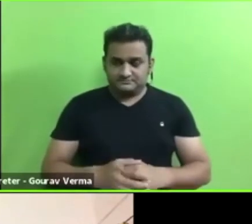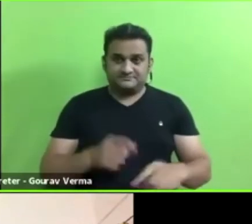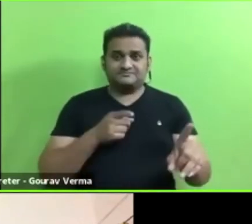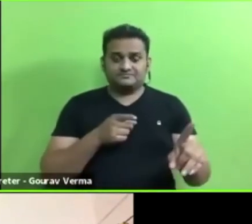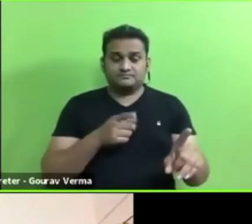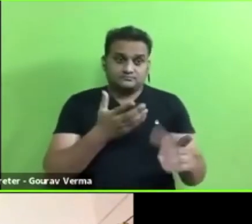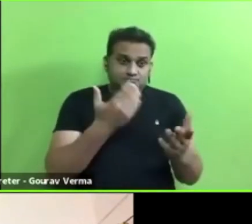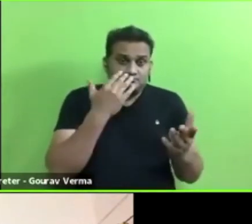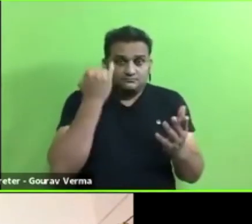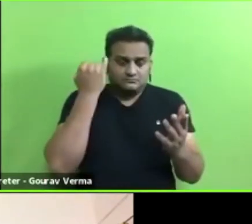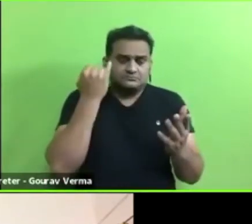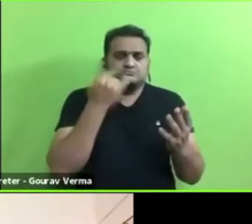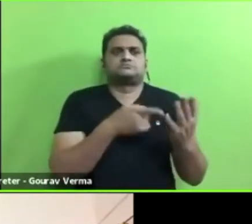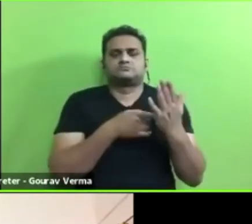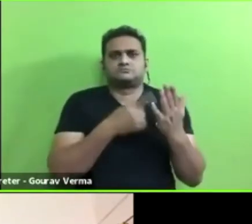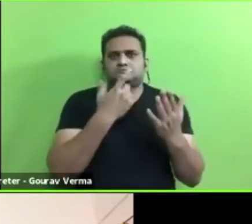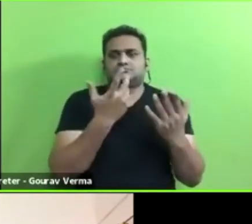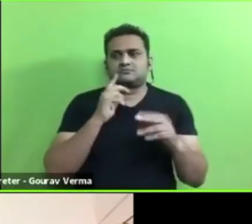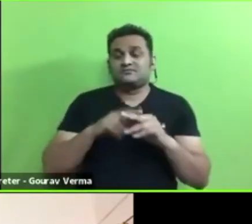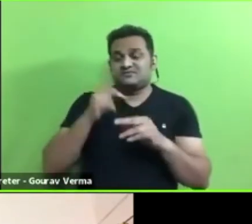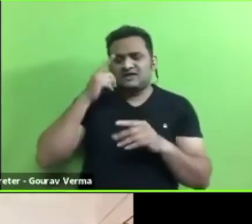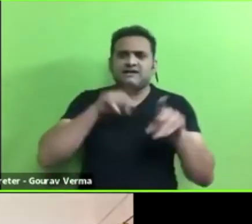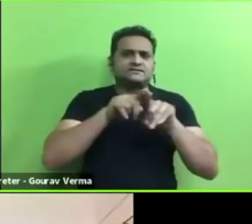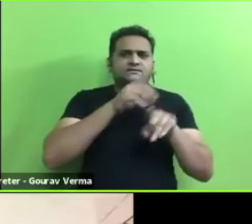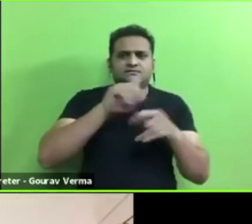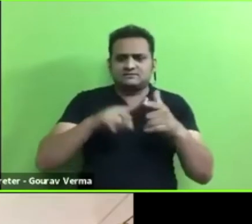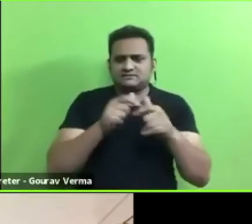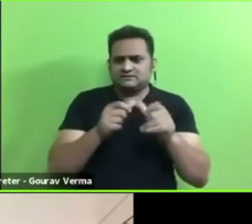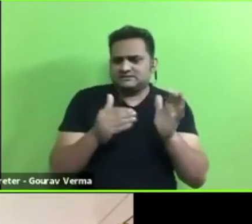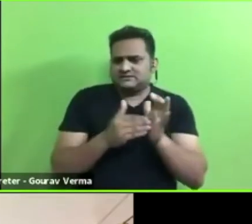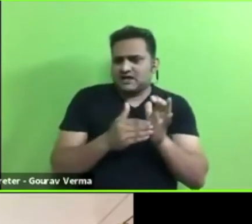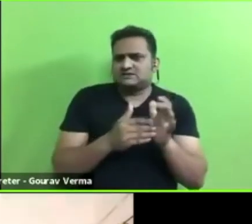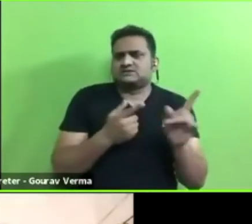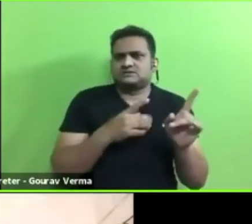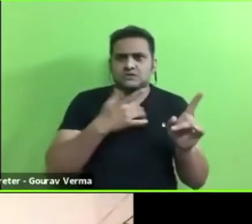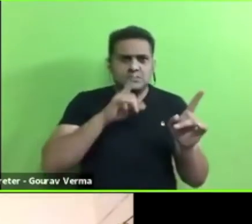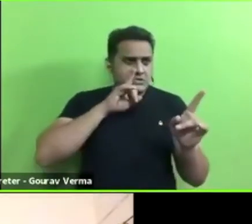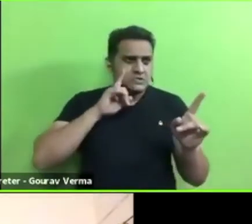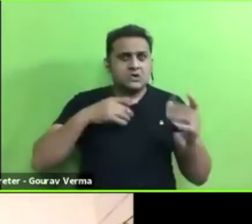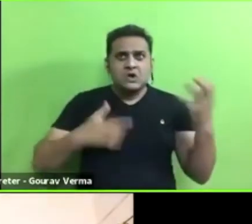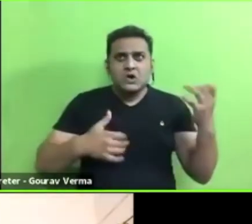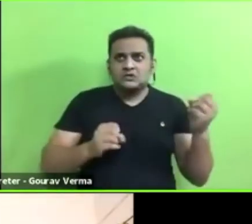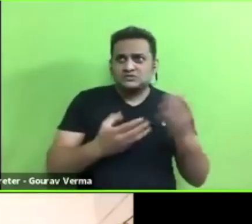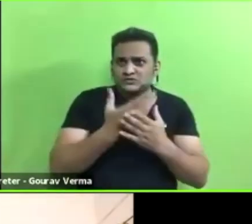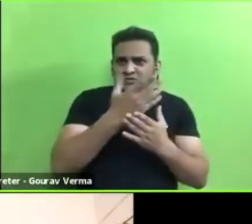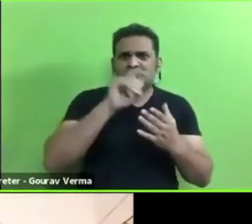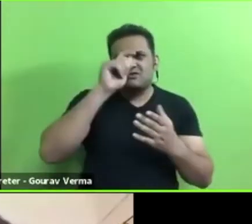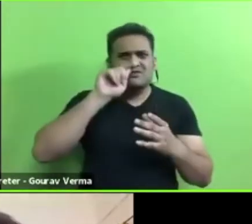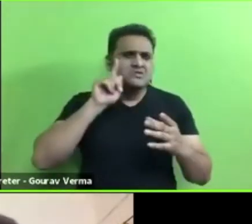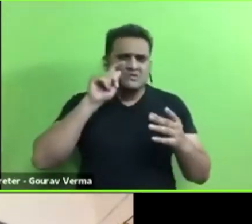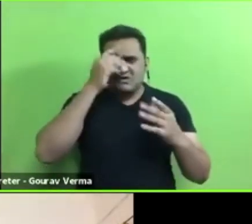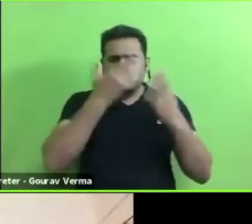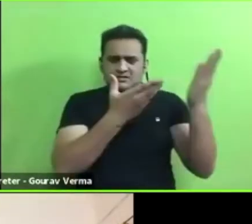This idea you brought out by saying, like, when you thought, for example, that jazz was a white art form, or rock and roll for that matter, right?